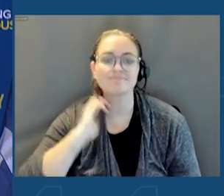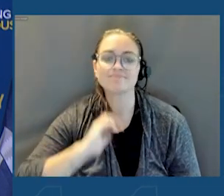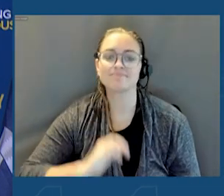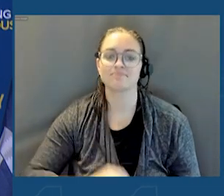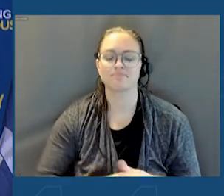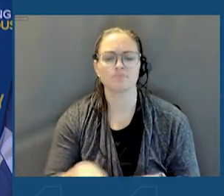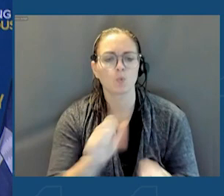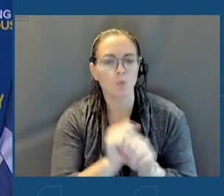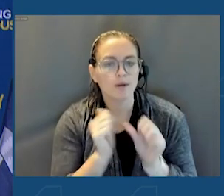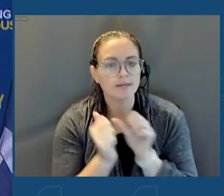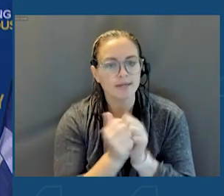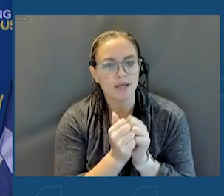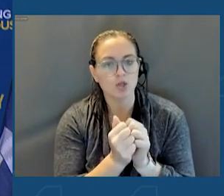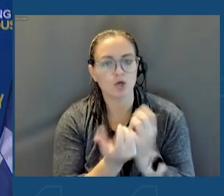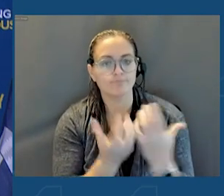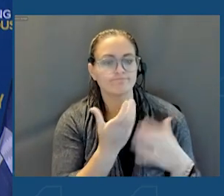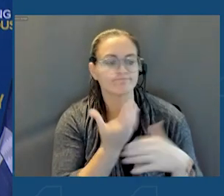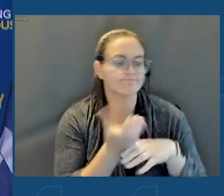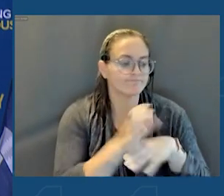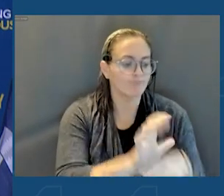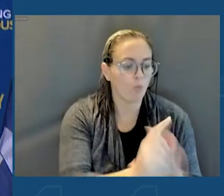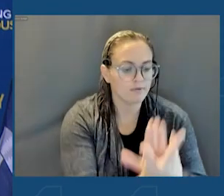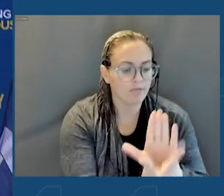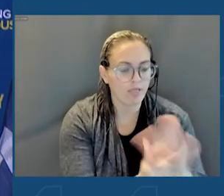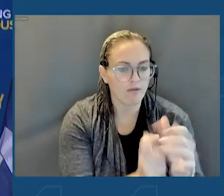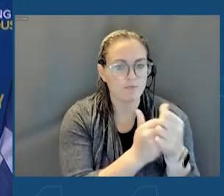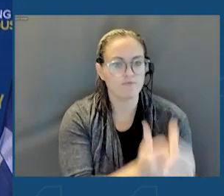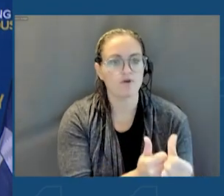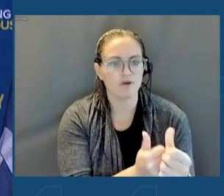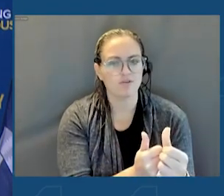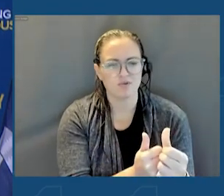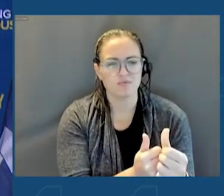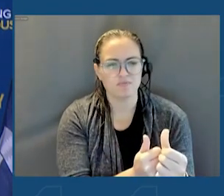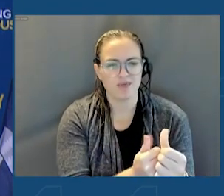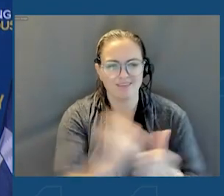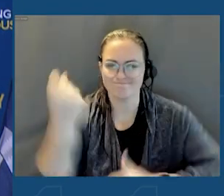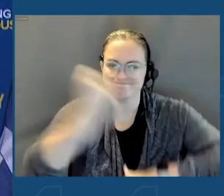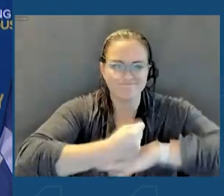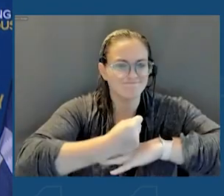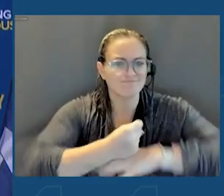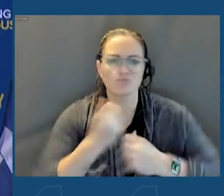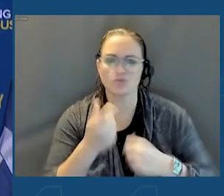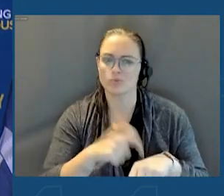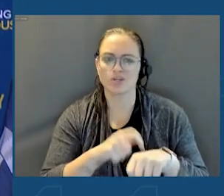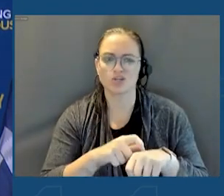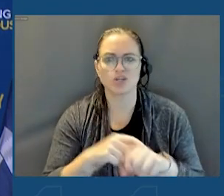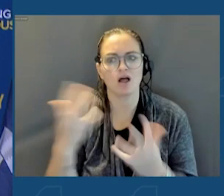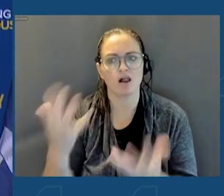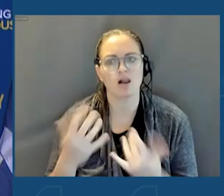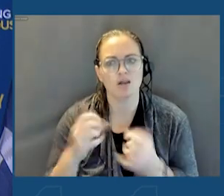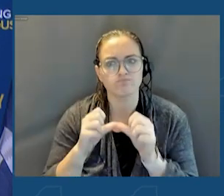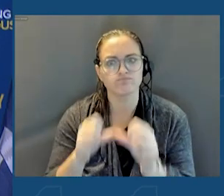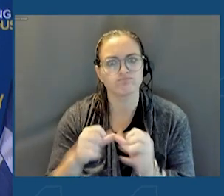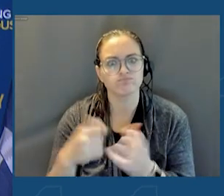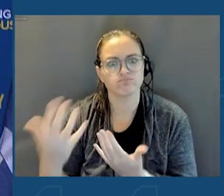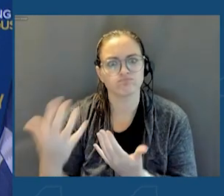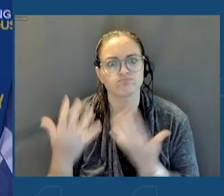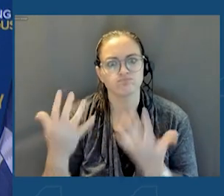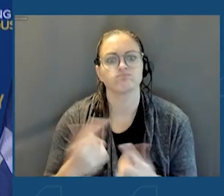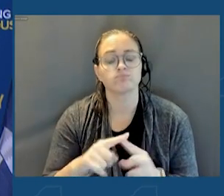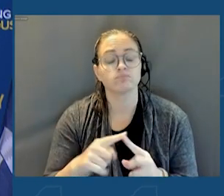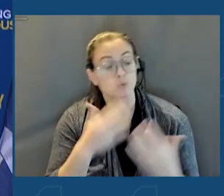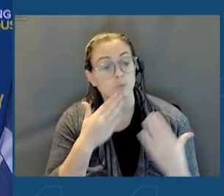law quickly and aggressively, and shut these bad actors down, because too much time has passed, in my opinion. And again, I'm grateful that we